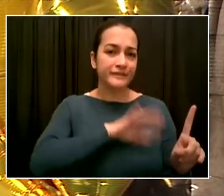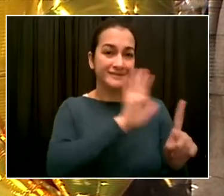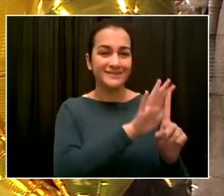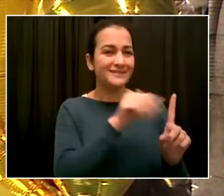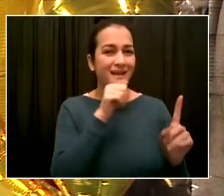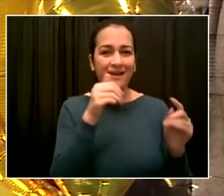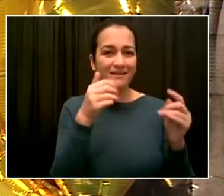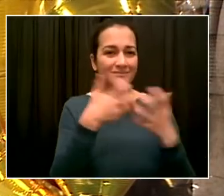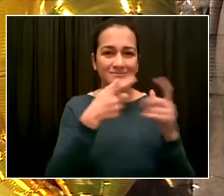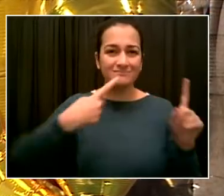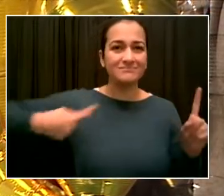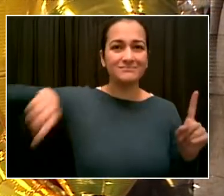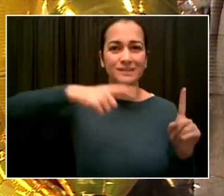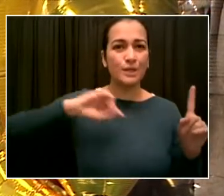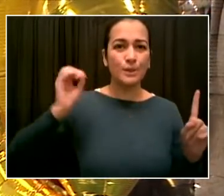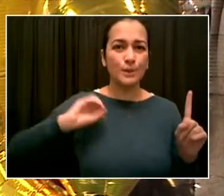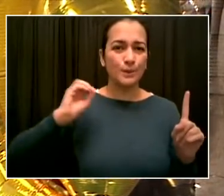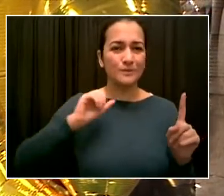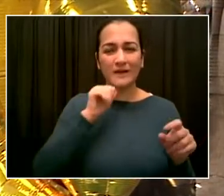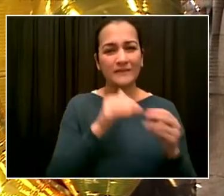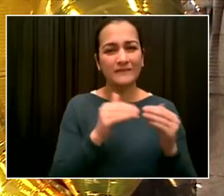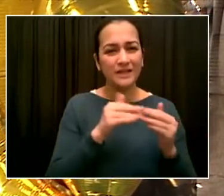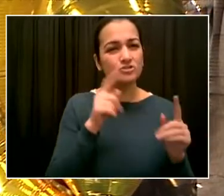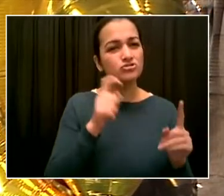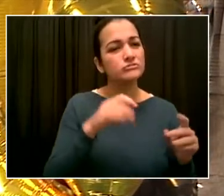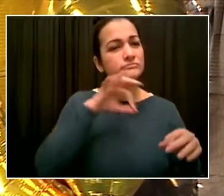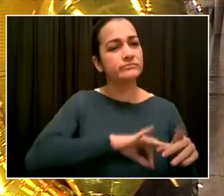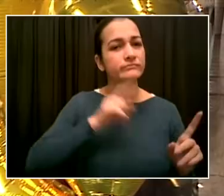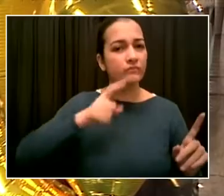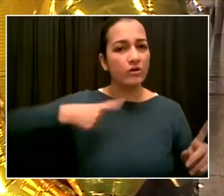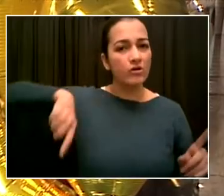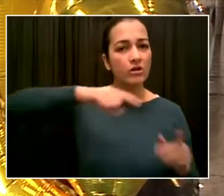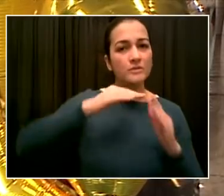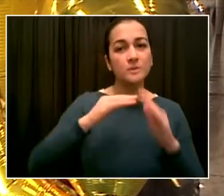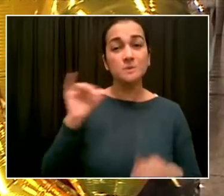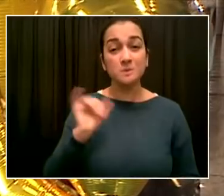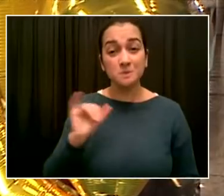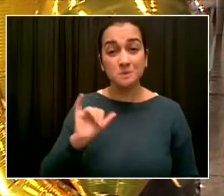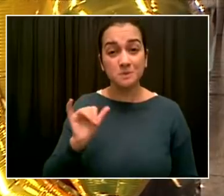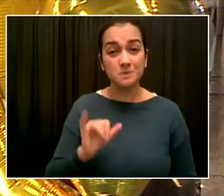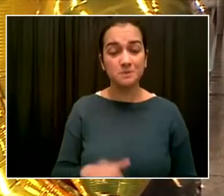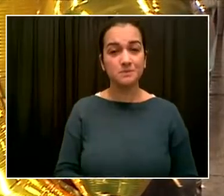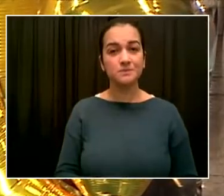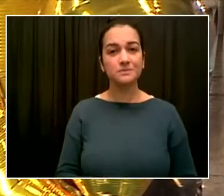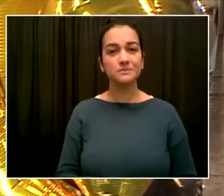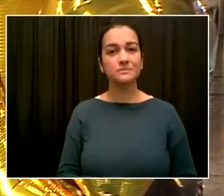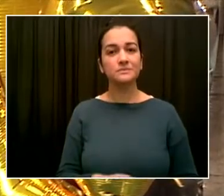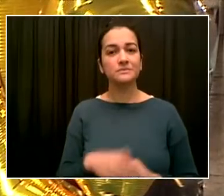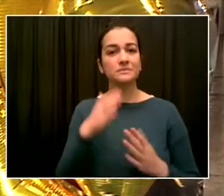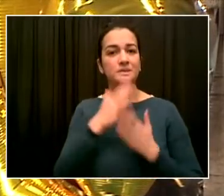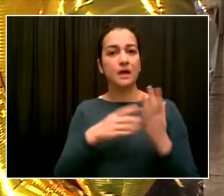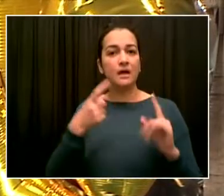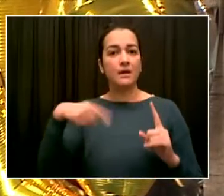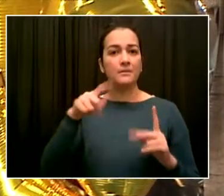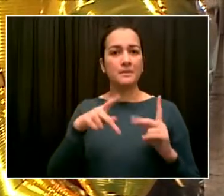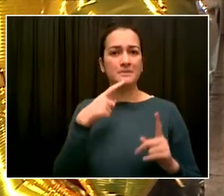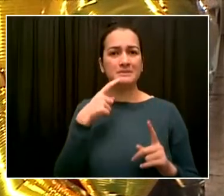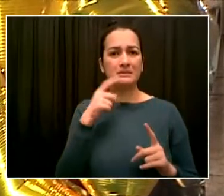don't want development. I respect that, disagree with it. I think it's about getting the right kind of development, and I think this is it. But you get one more